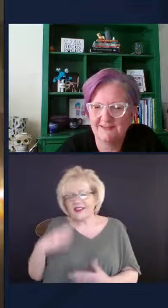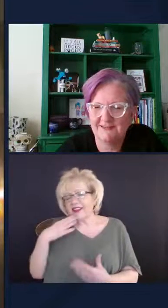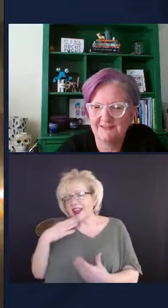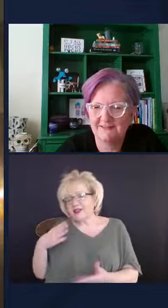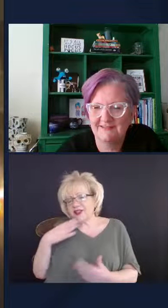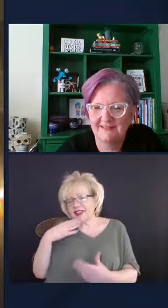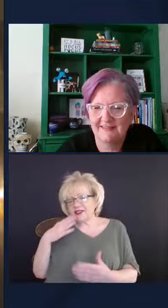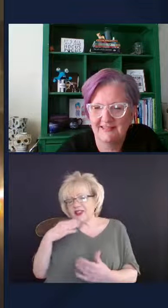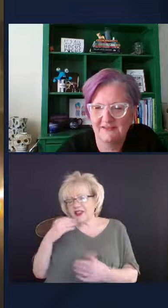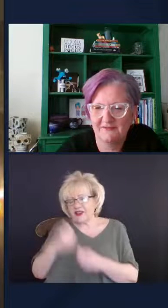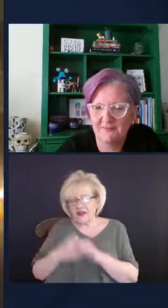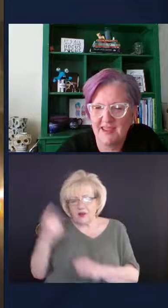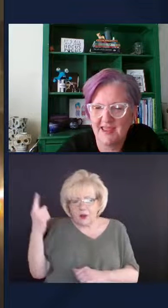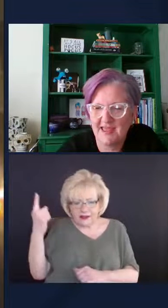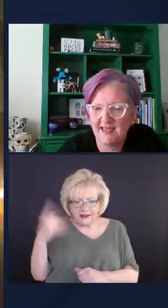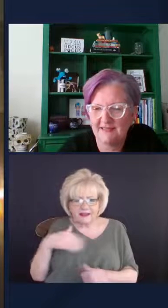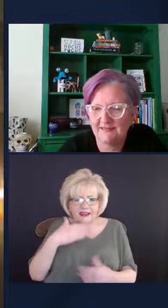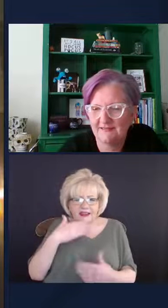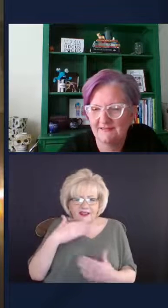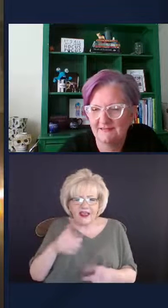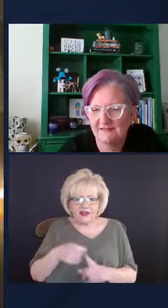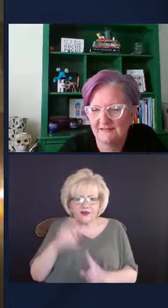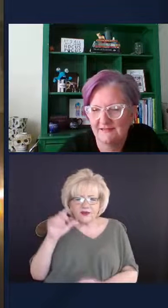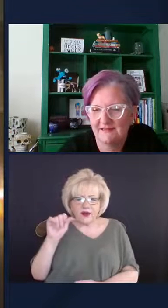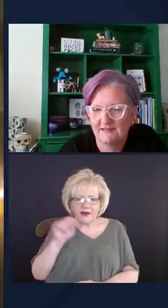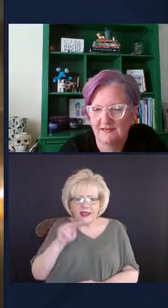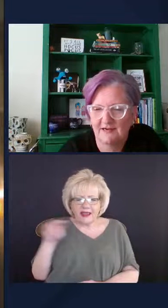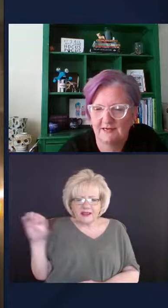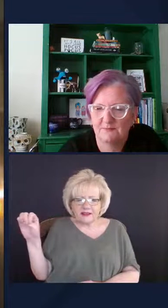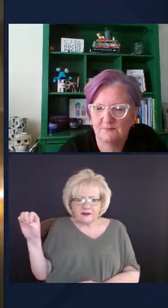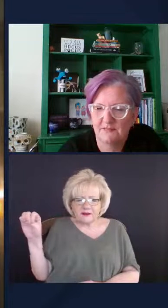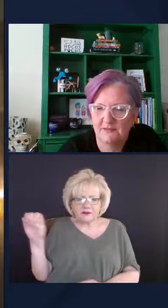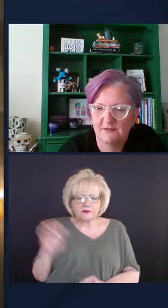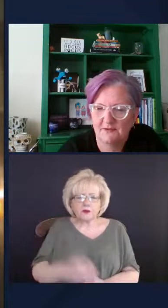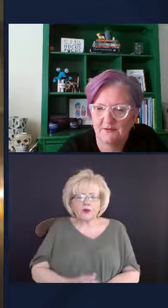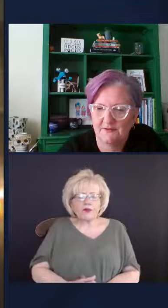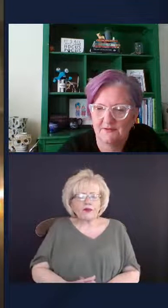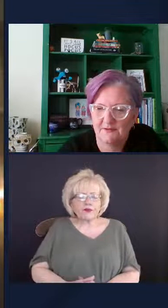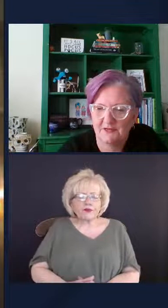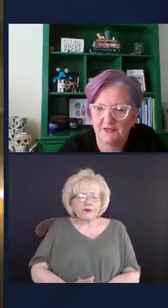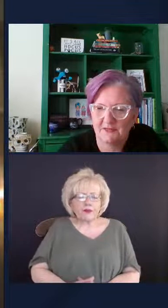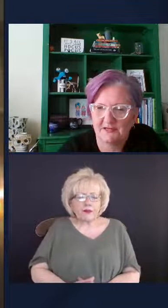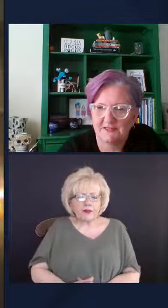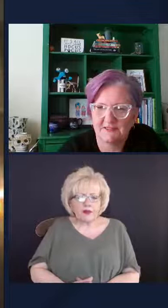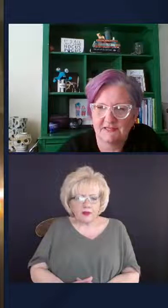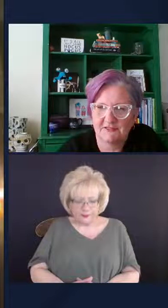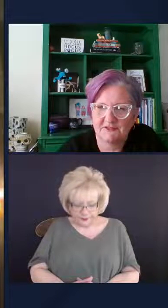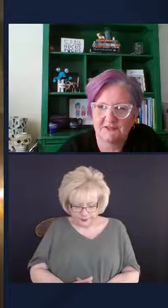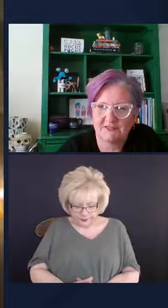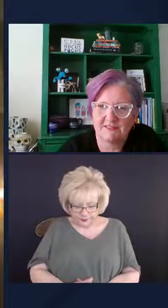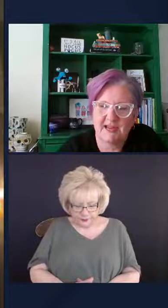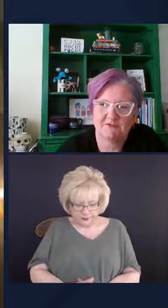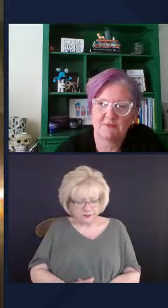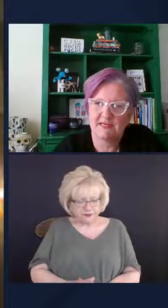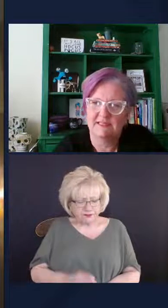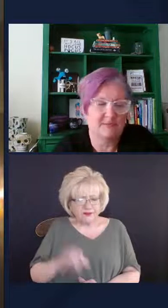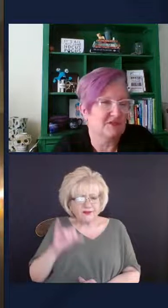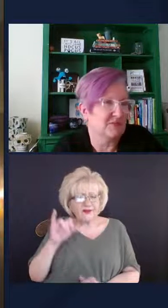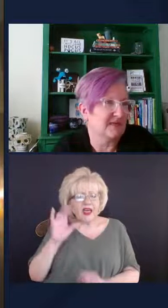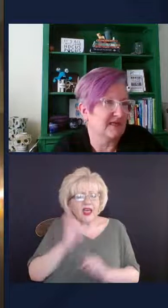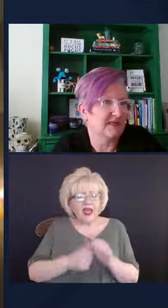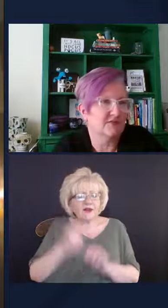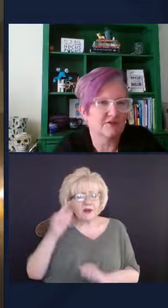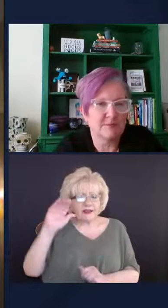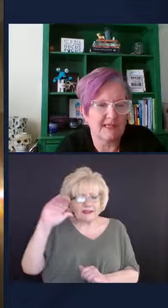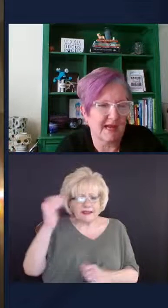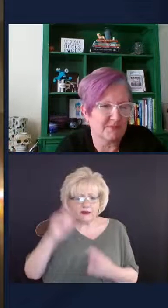everyone. you. Thank you from Anne. Um, Thank you. there's just everybody seems